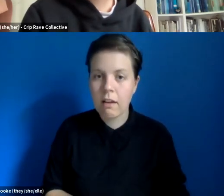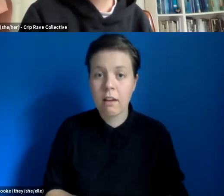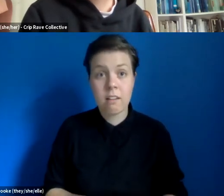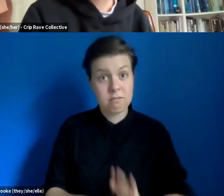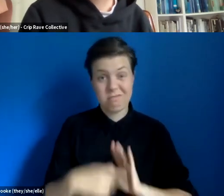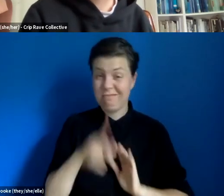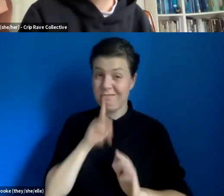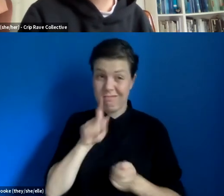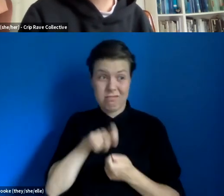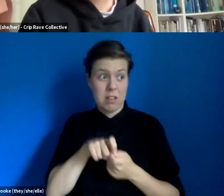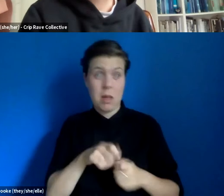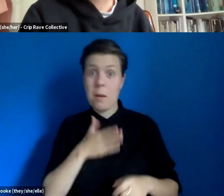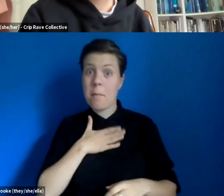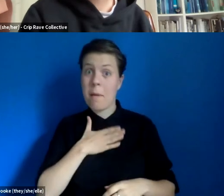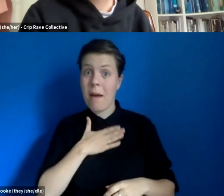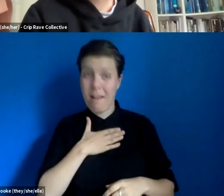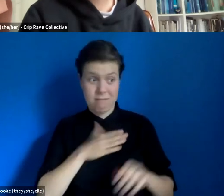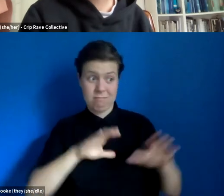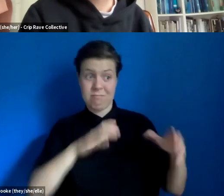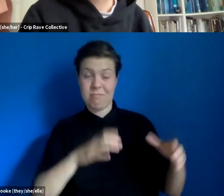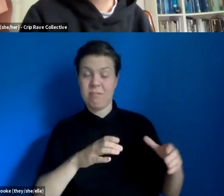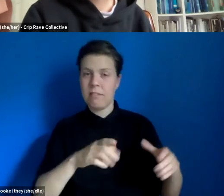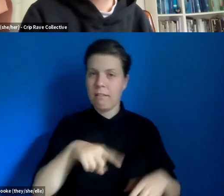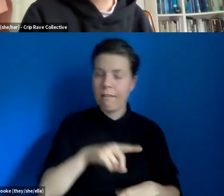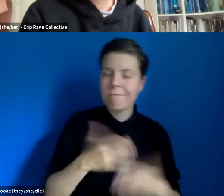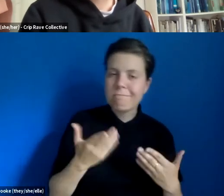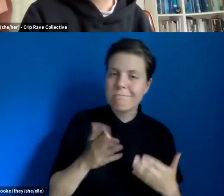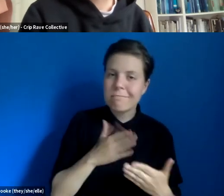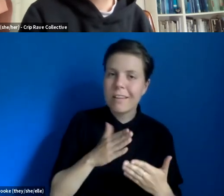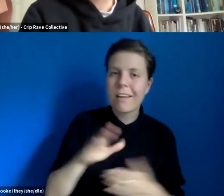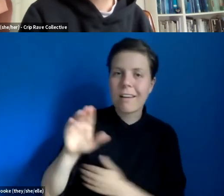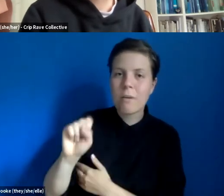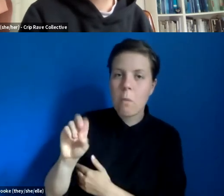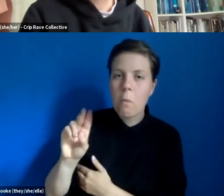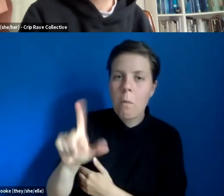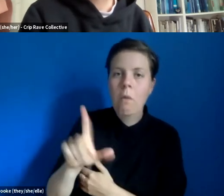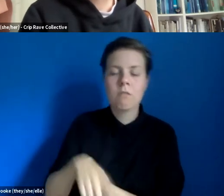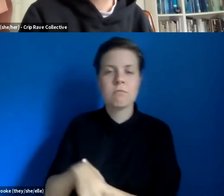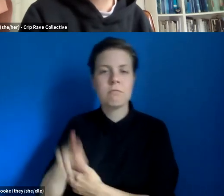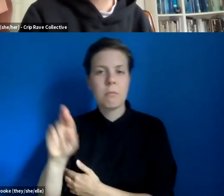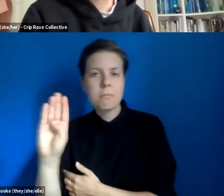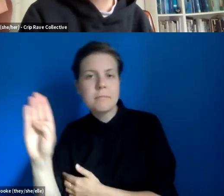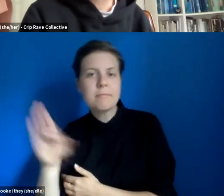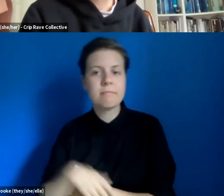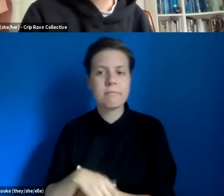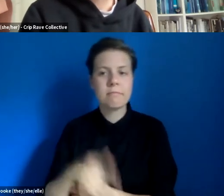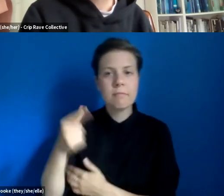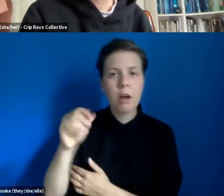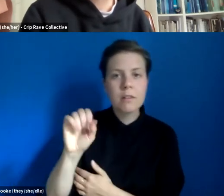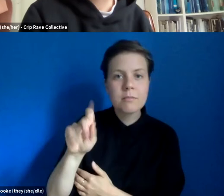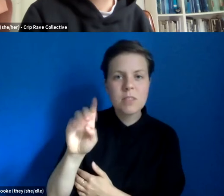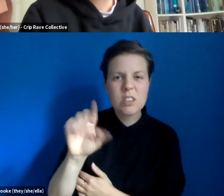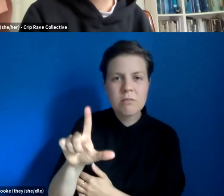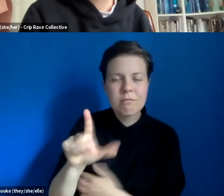choir, which is gospel, R&B, soul, music. Basically,